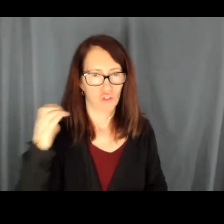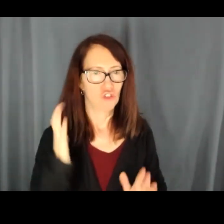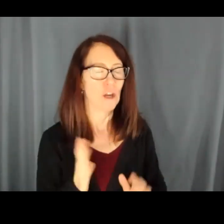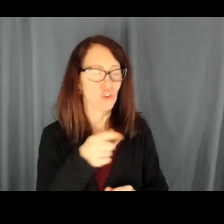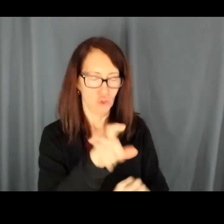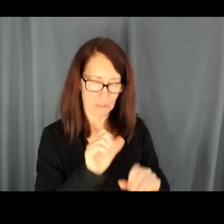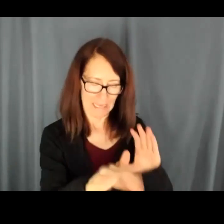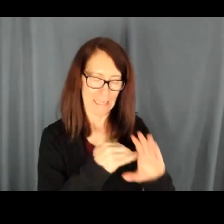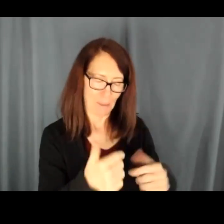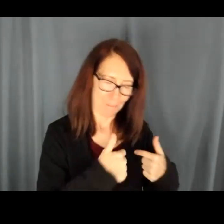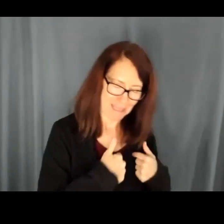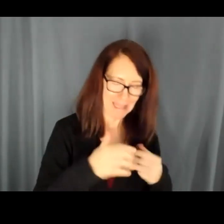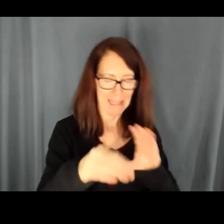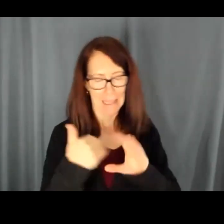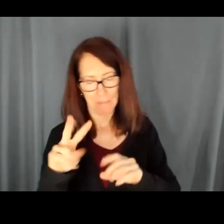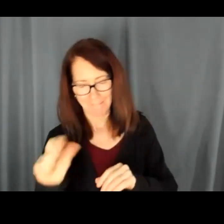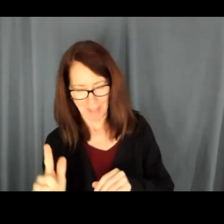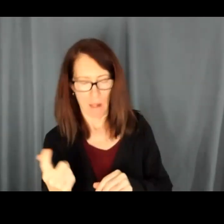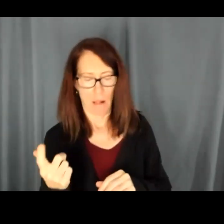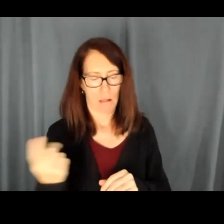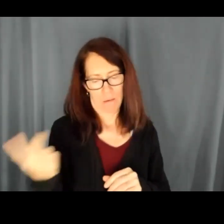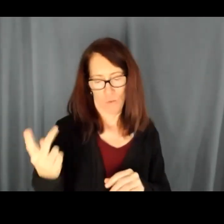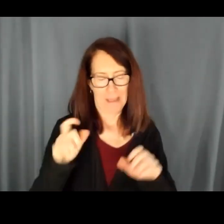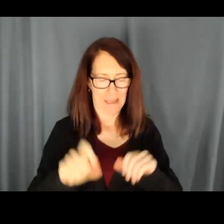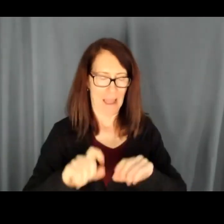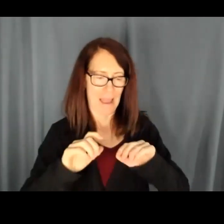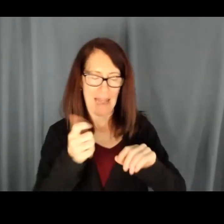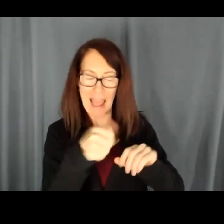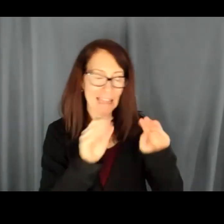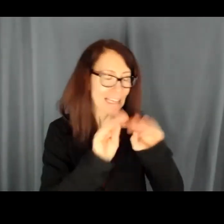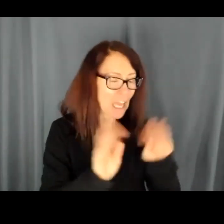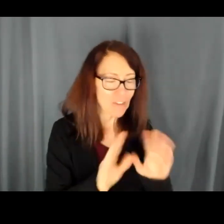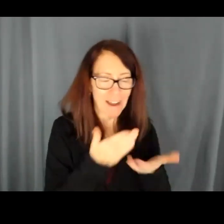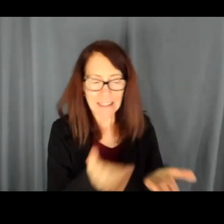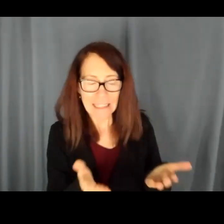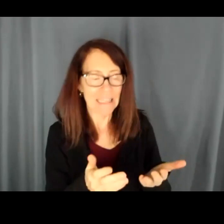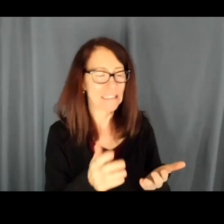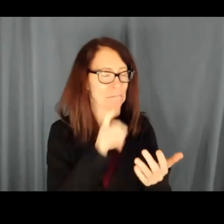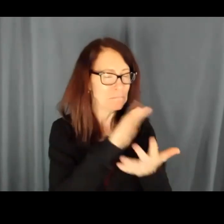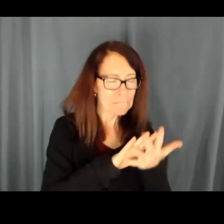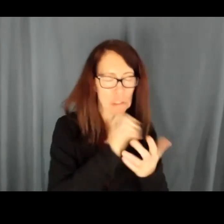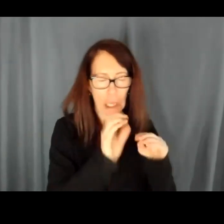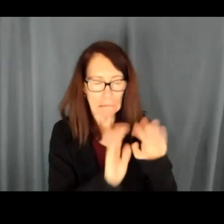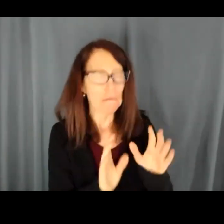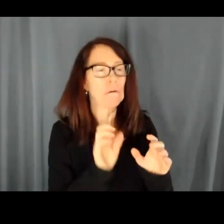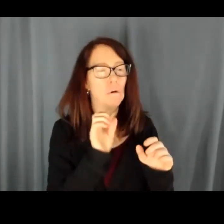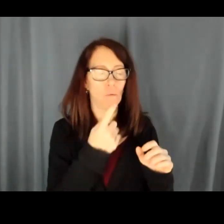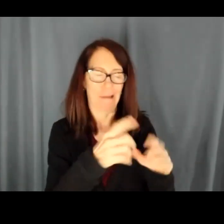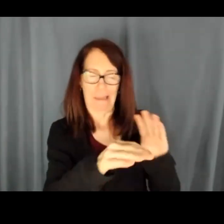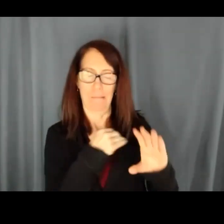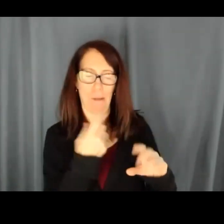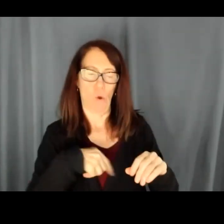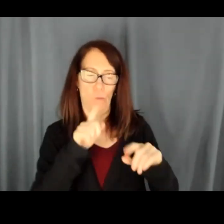Val, and we would be able to answer those clarifying questions for sure. Okay, great, thank you.